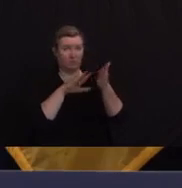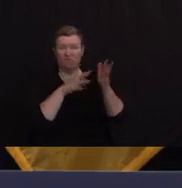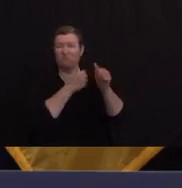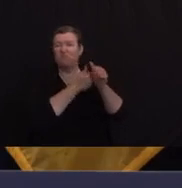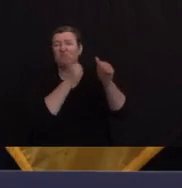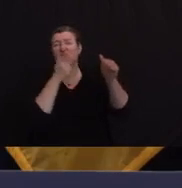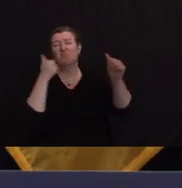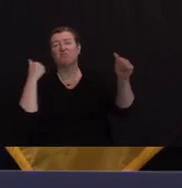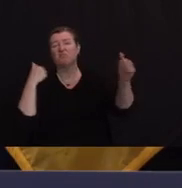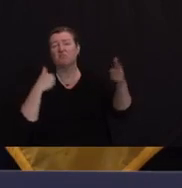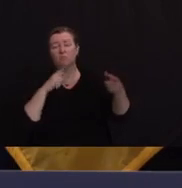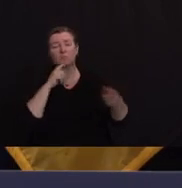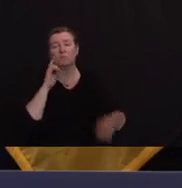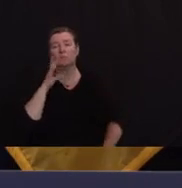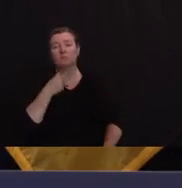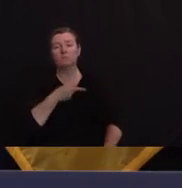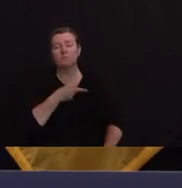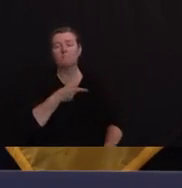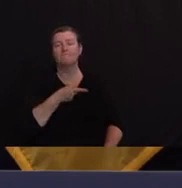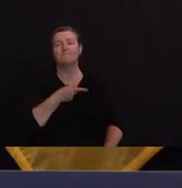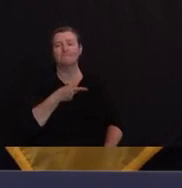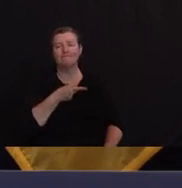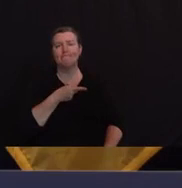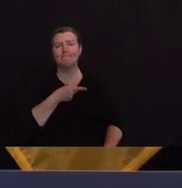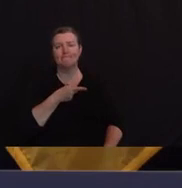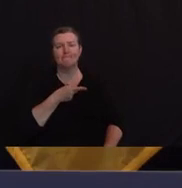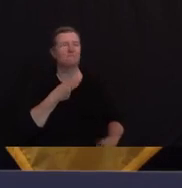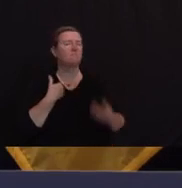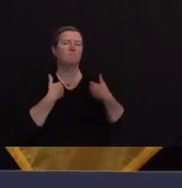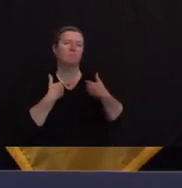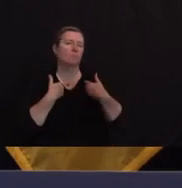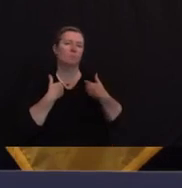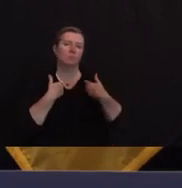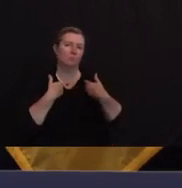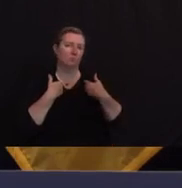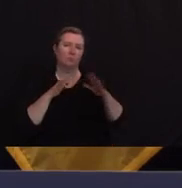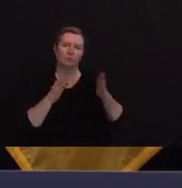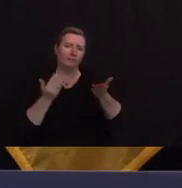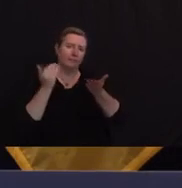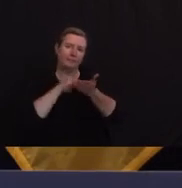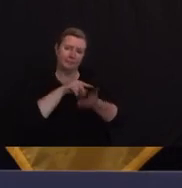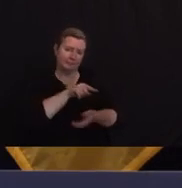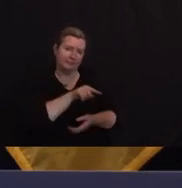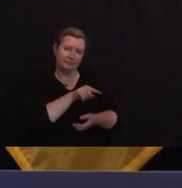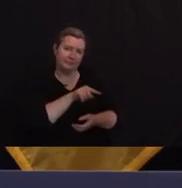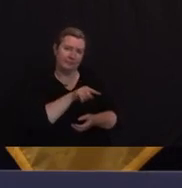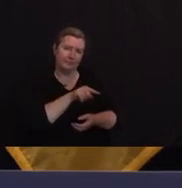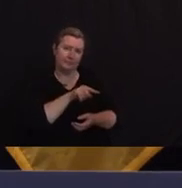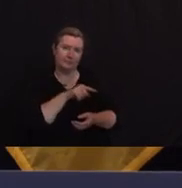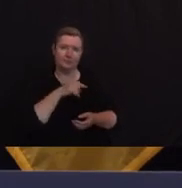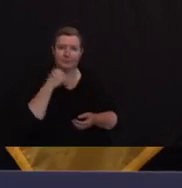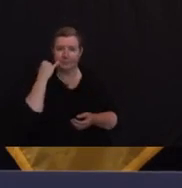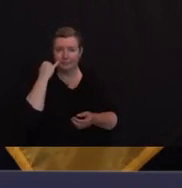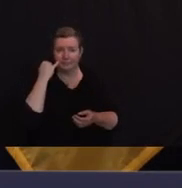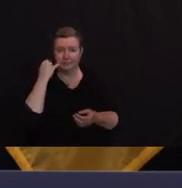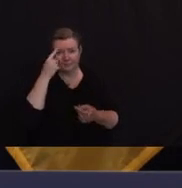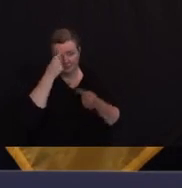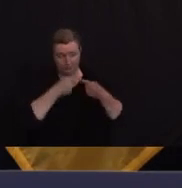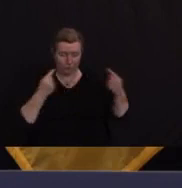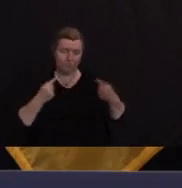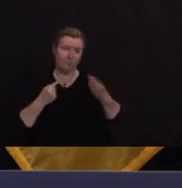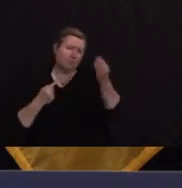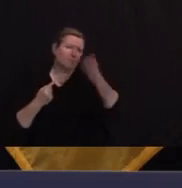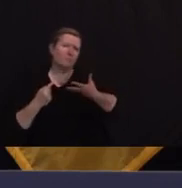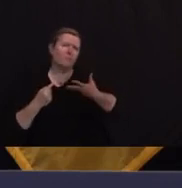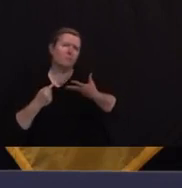staggering. So I'm going to use the phrase, Judy, you tell me if you disagree with how I characterize this, unless this thing